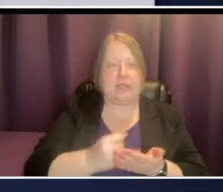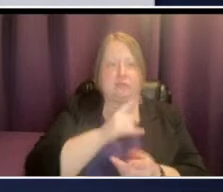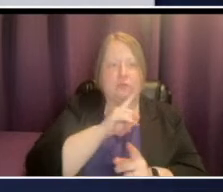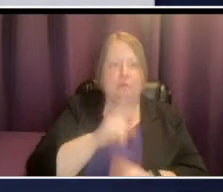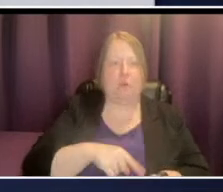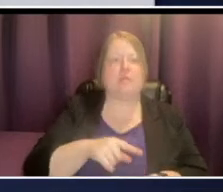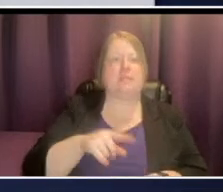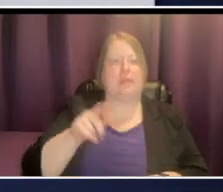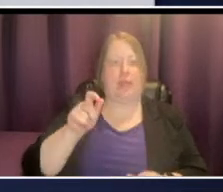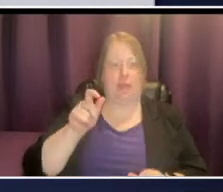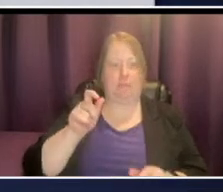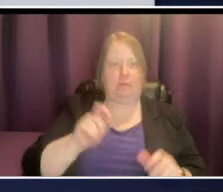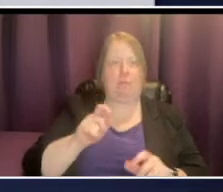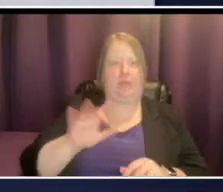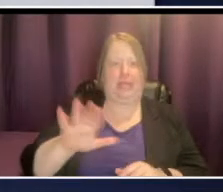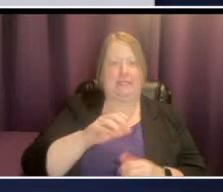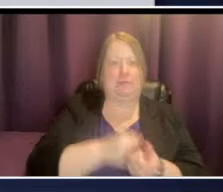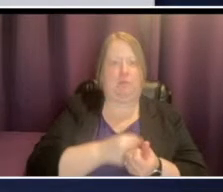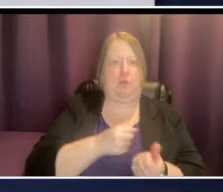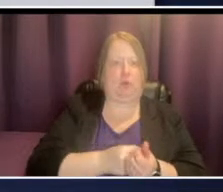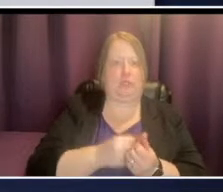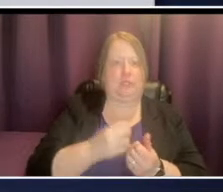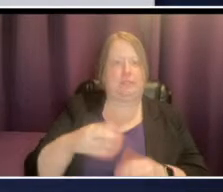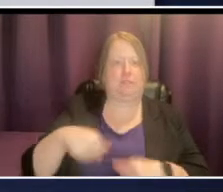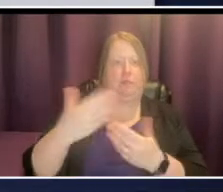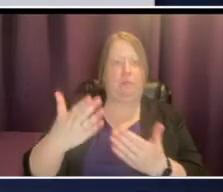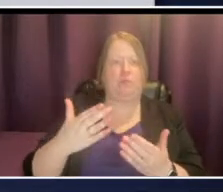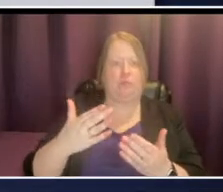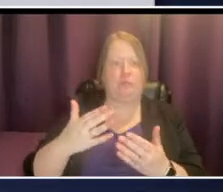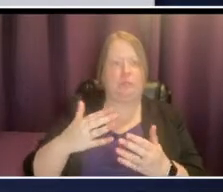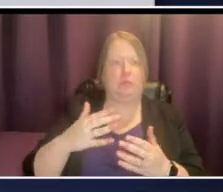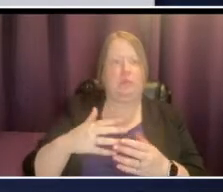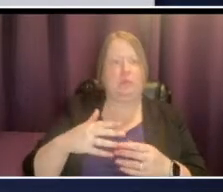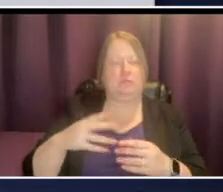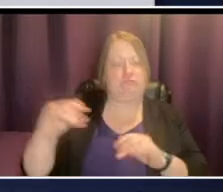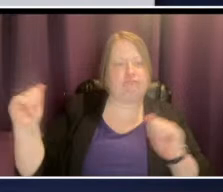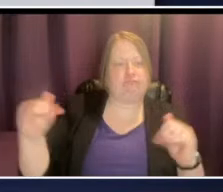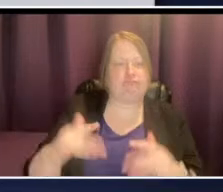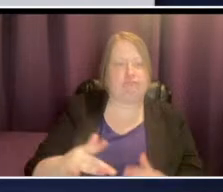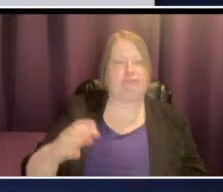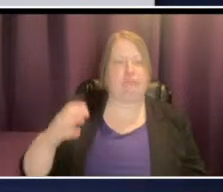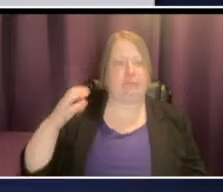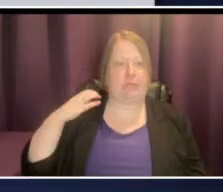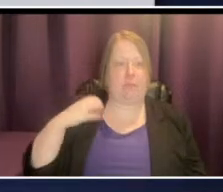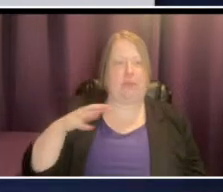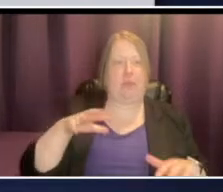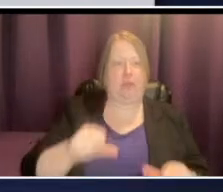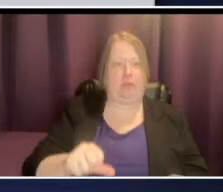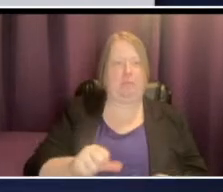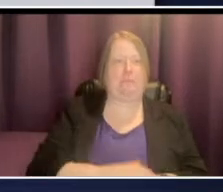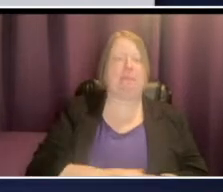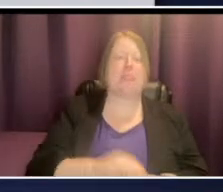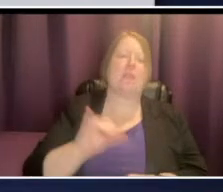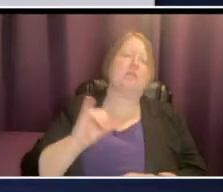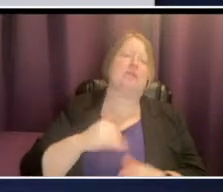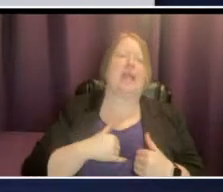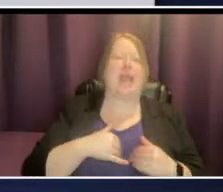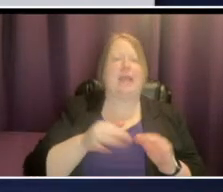Capitol Hill. In particular, they flagged spikes in violent hashtags like We Are the